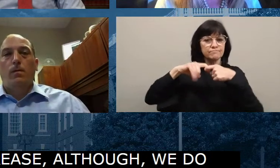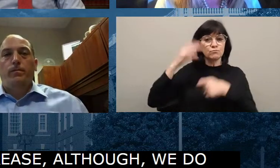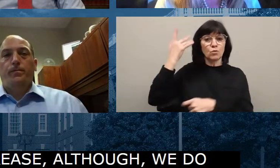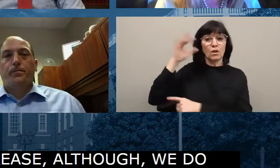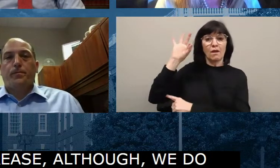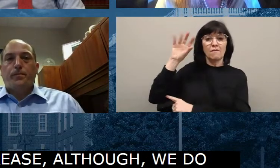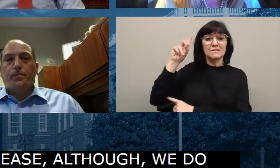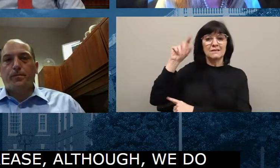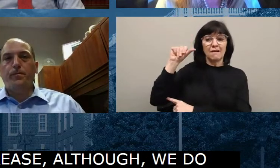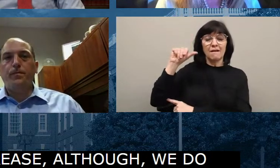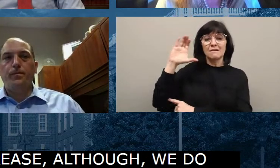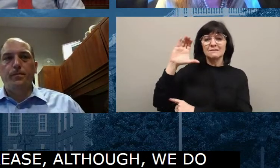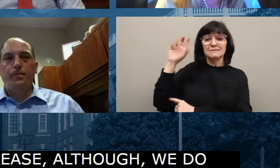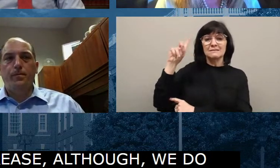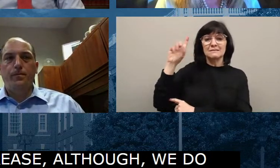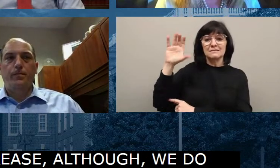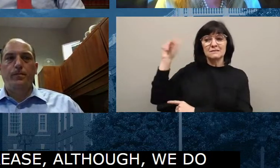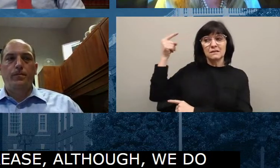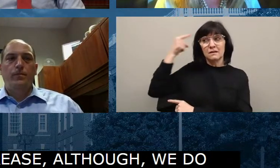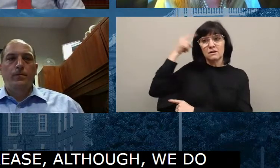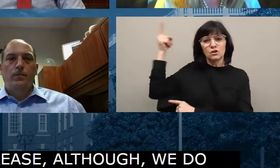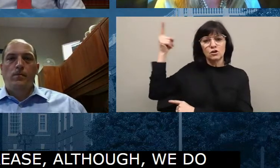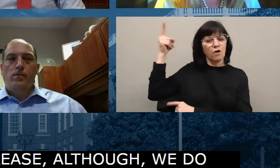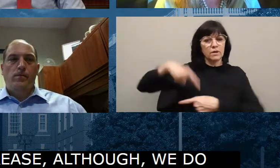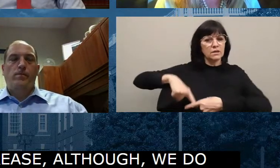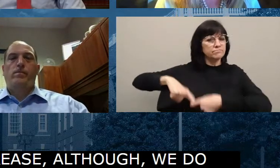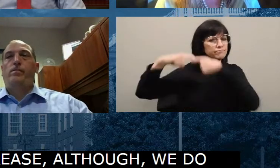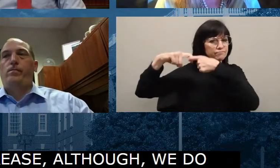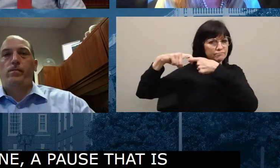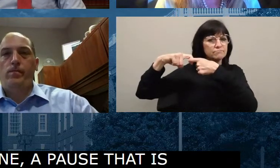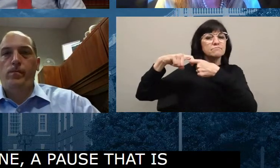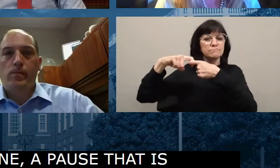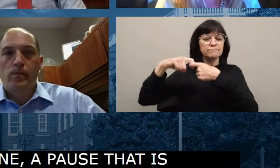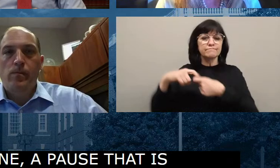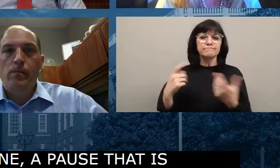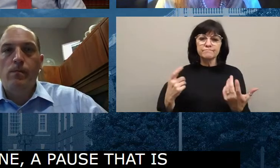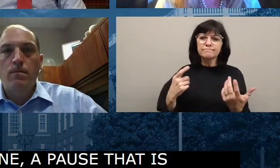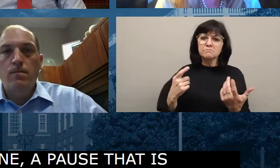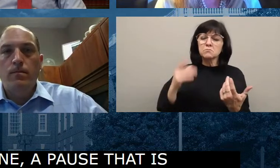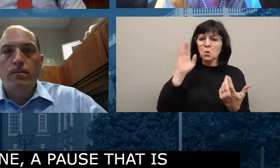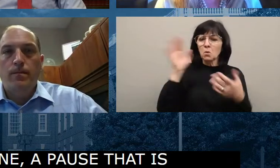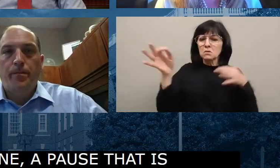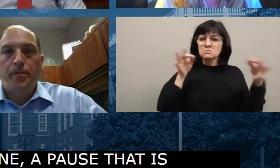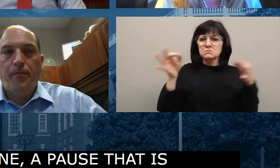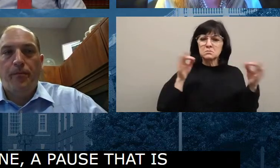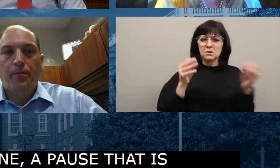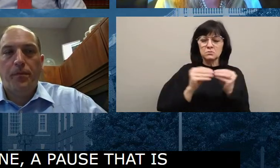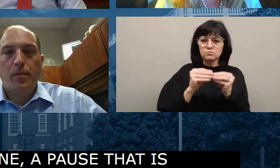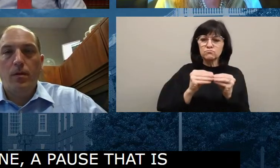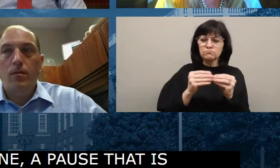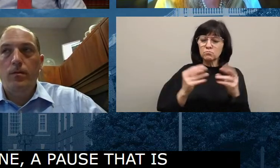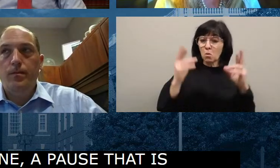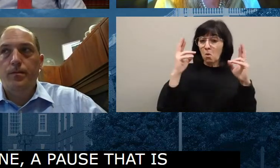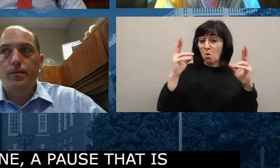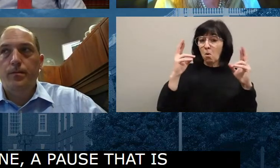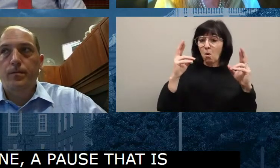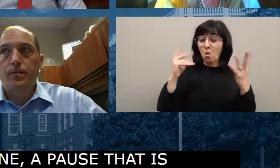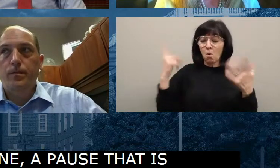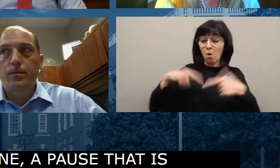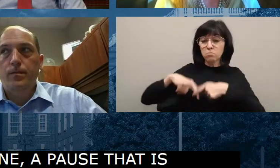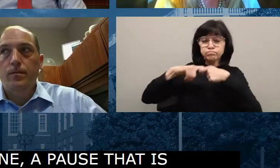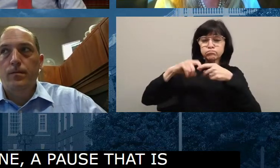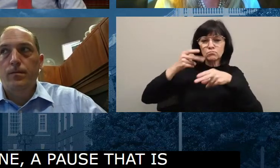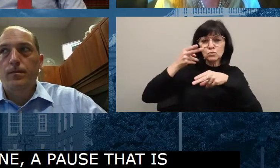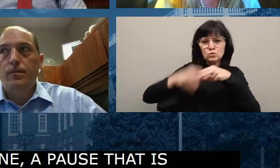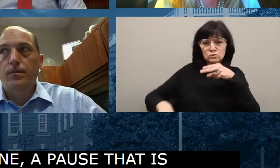the CDC. Dr. Rattay will talk about that. Hopefully it's just for a short period of time so we can get those vaccines for